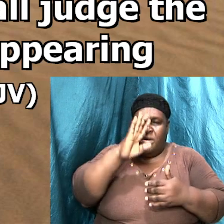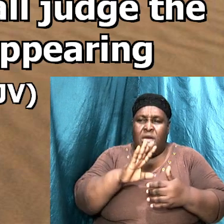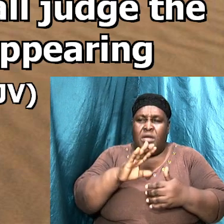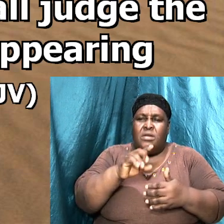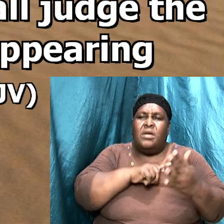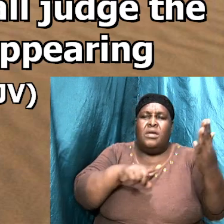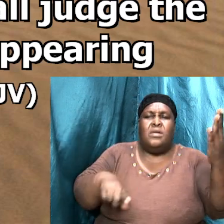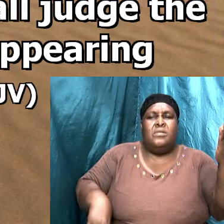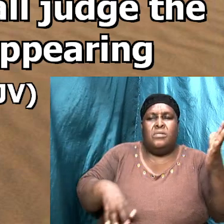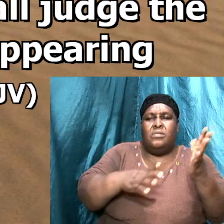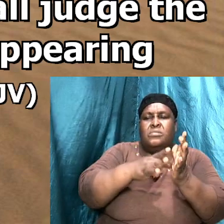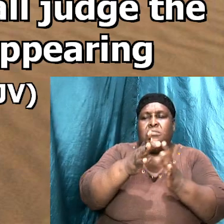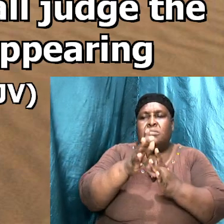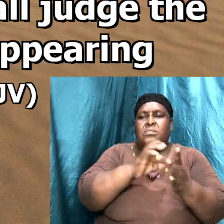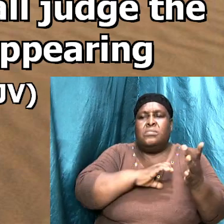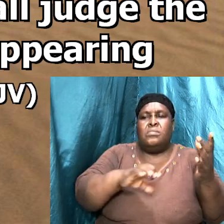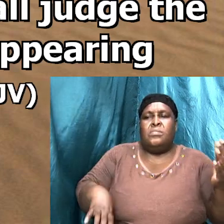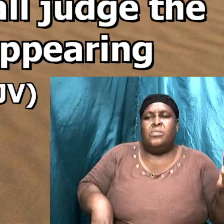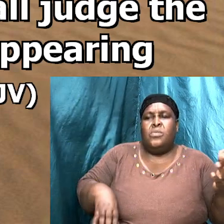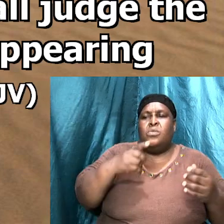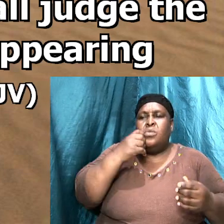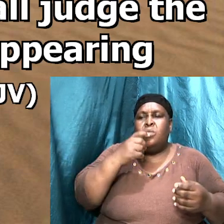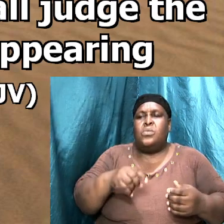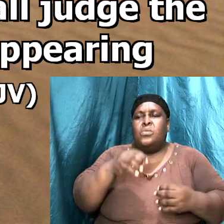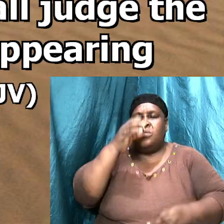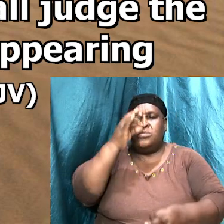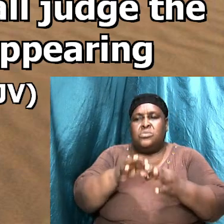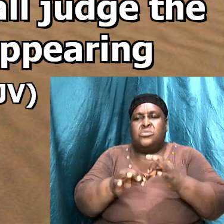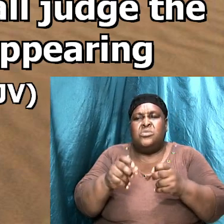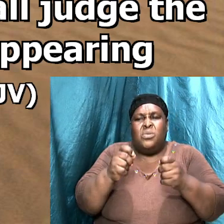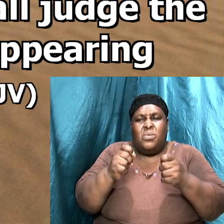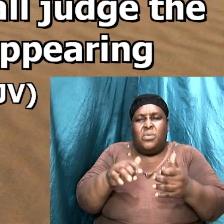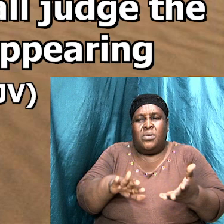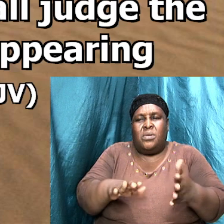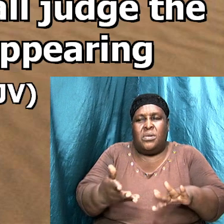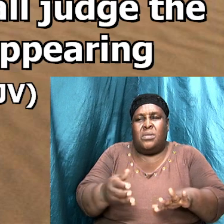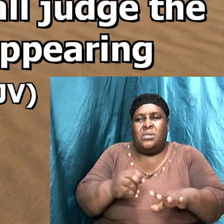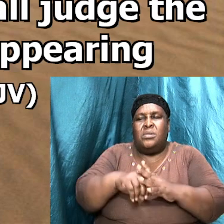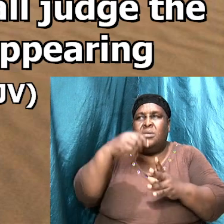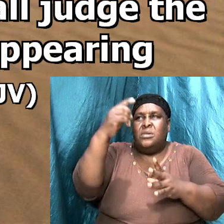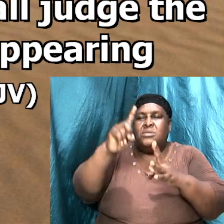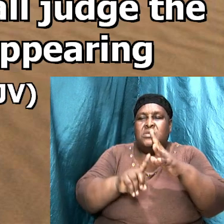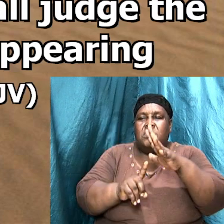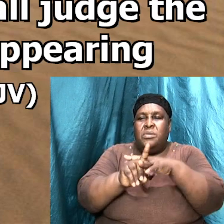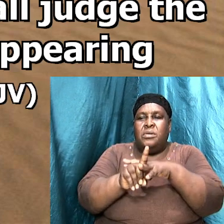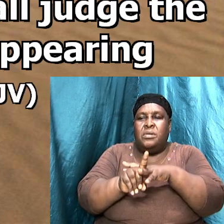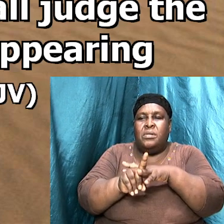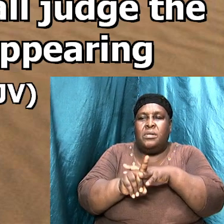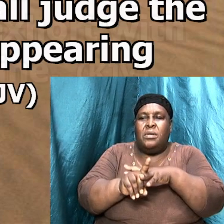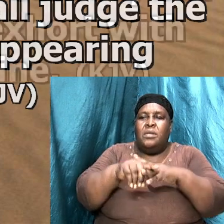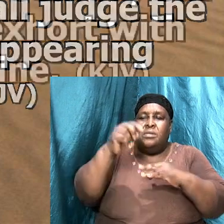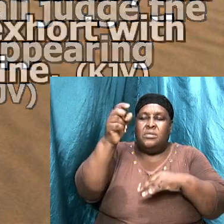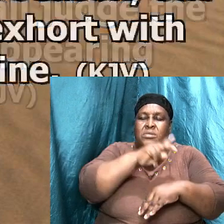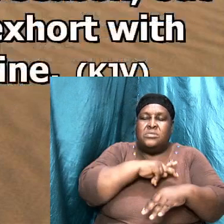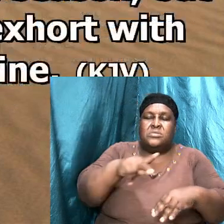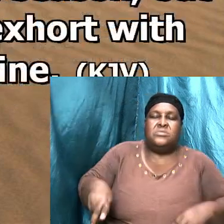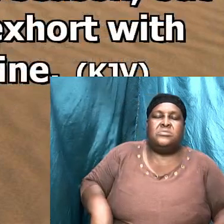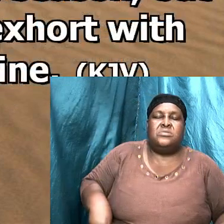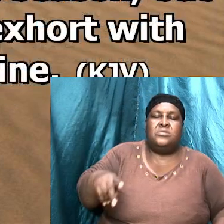the Lord Jesus Christ, who shall judge the quick and the dead at his appearing and his kingdom.